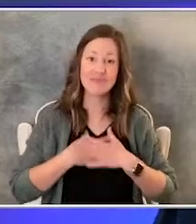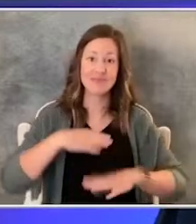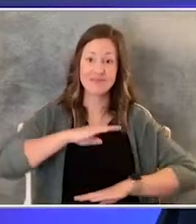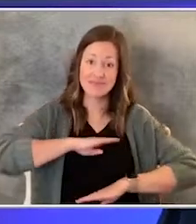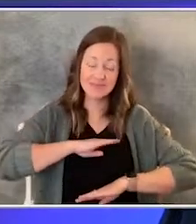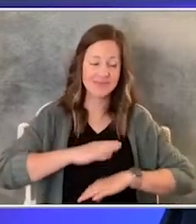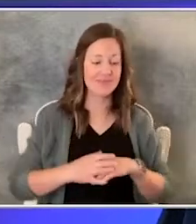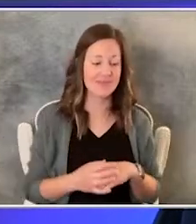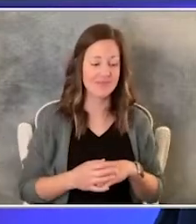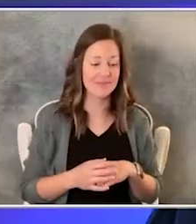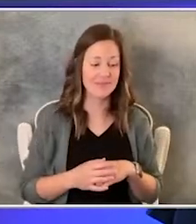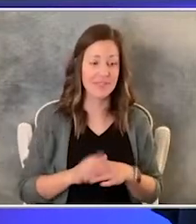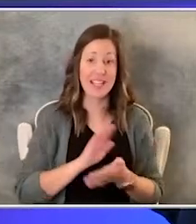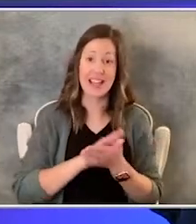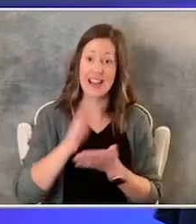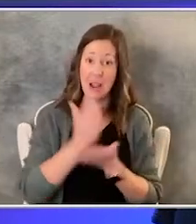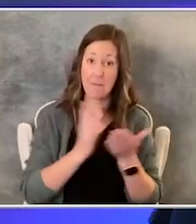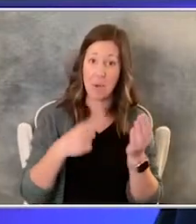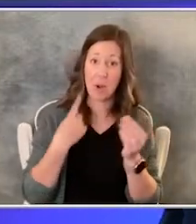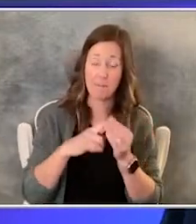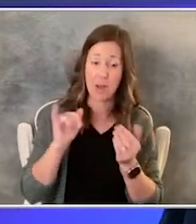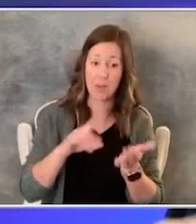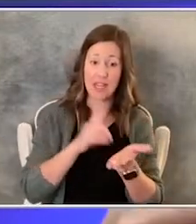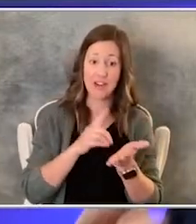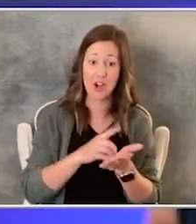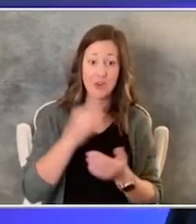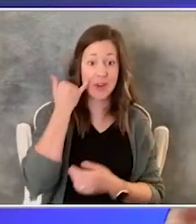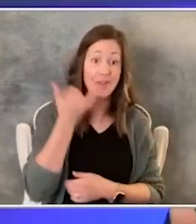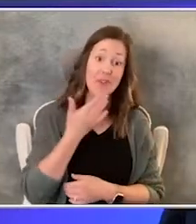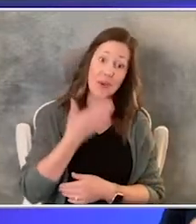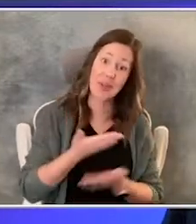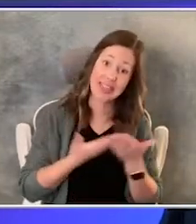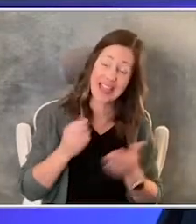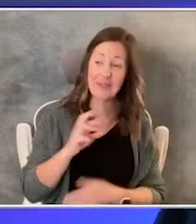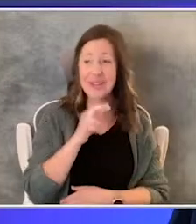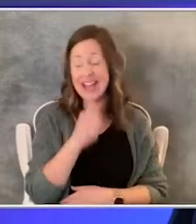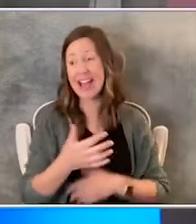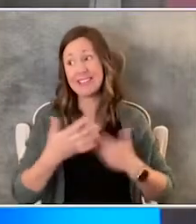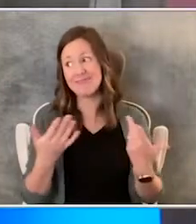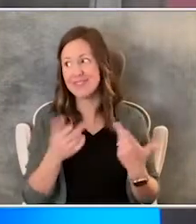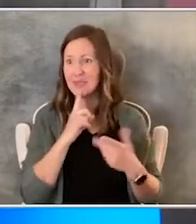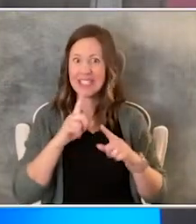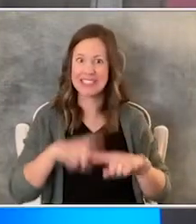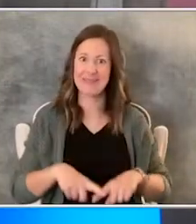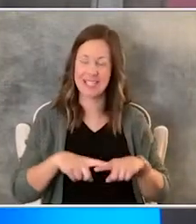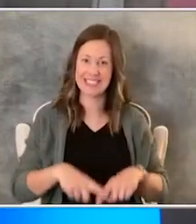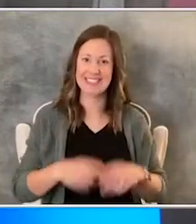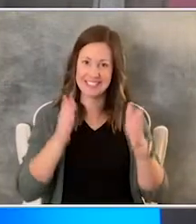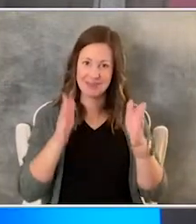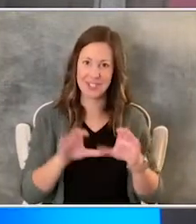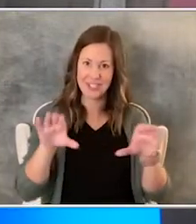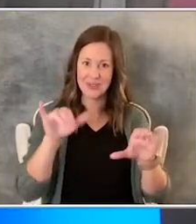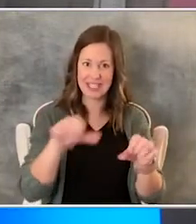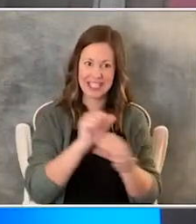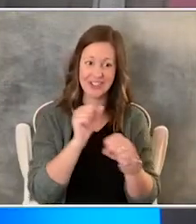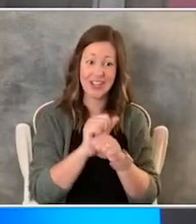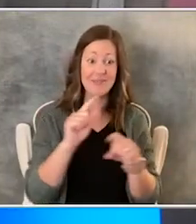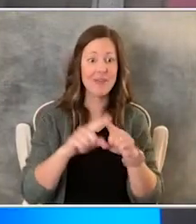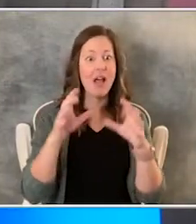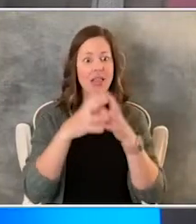KU. And then I have one who's finishing his child and adolescent psychiatry fellowship, so he'll be